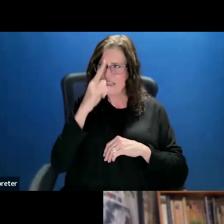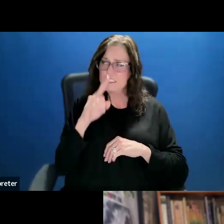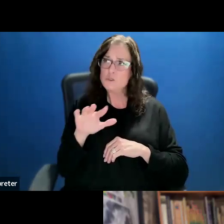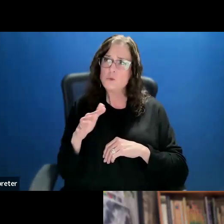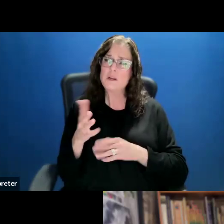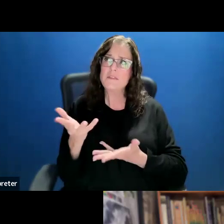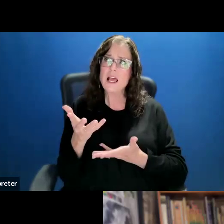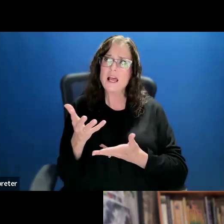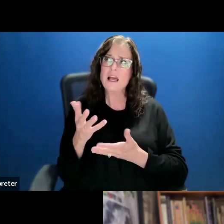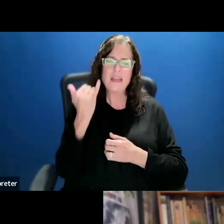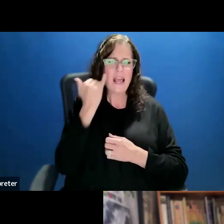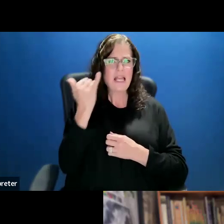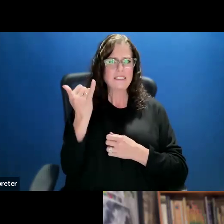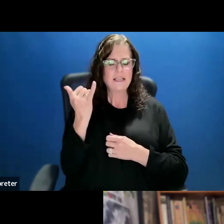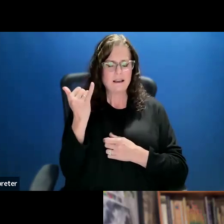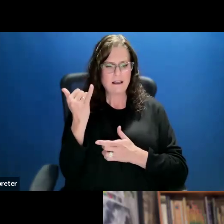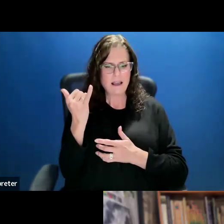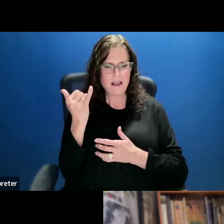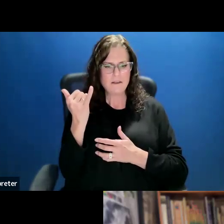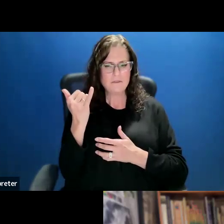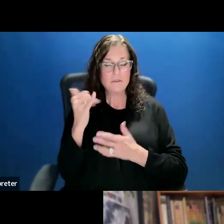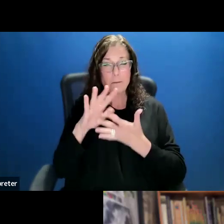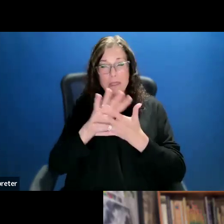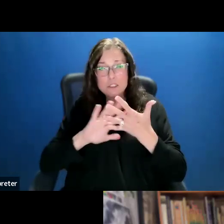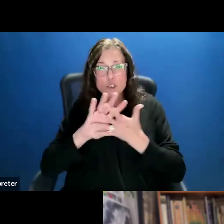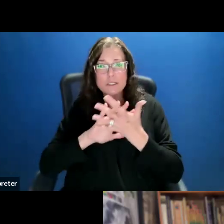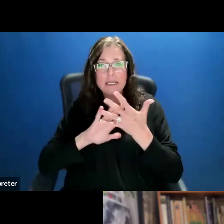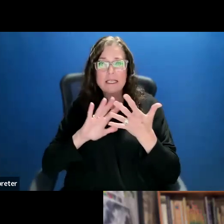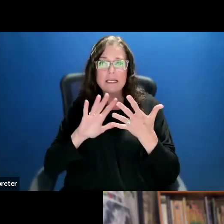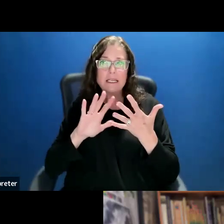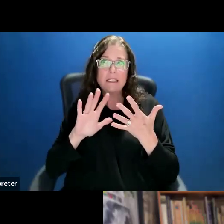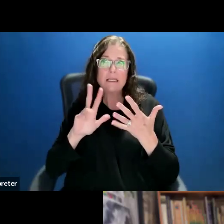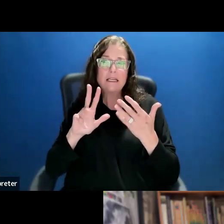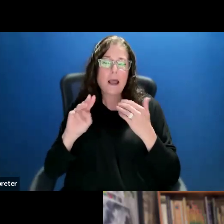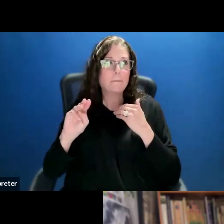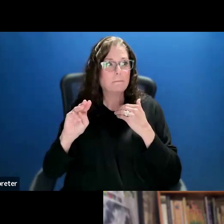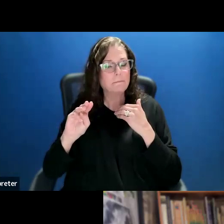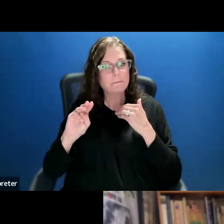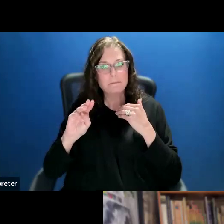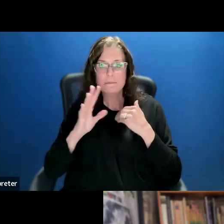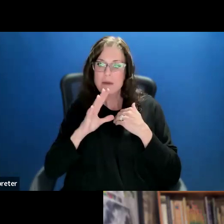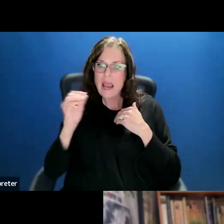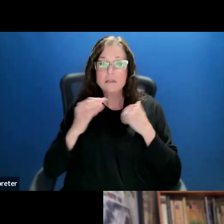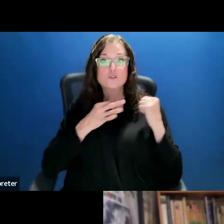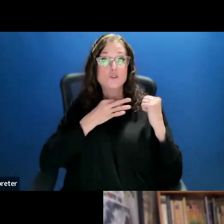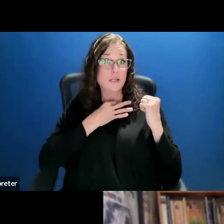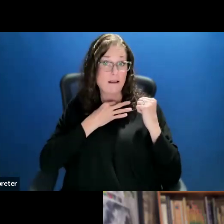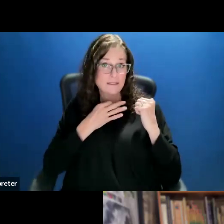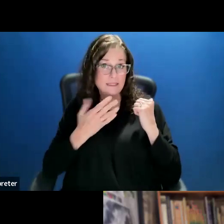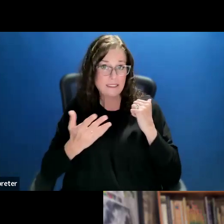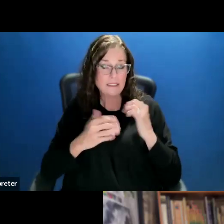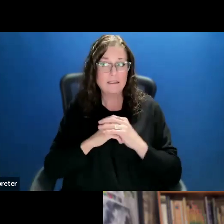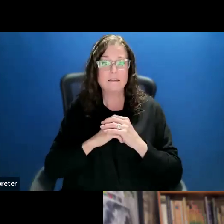that idea of mystery, um, and